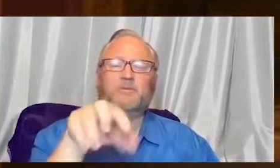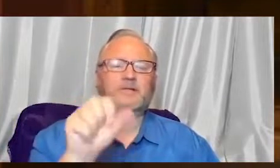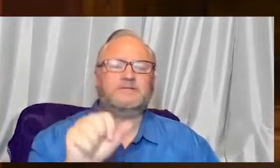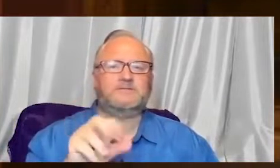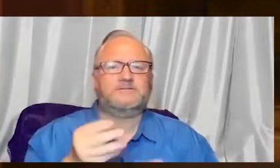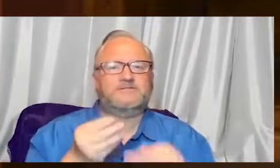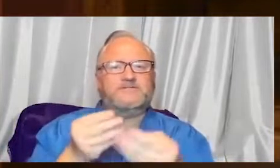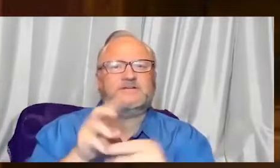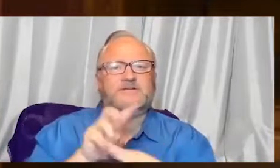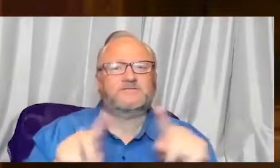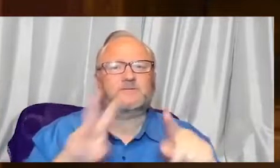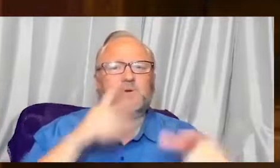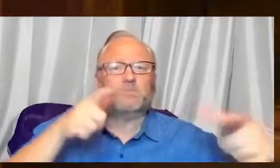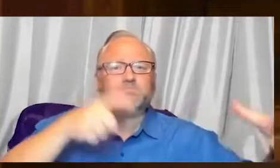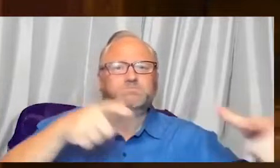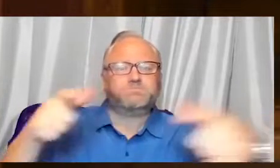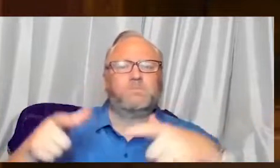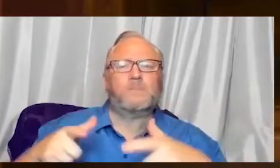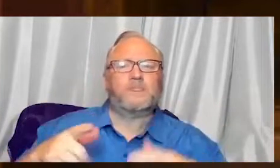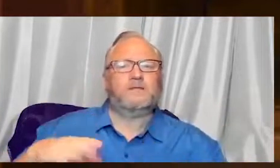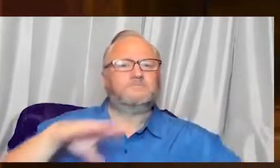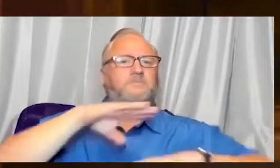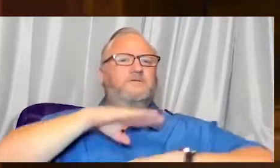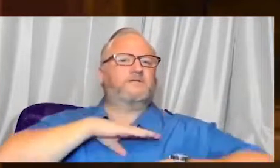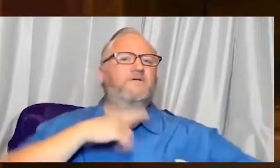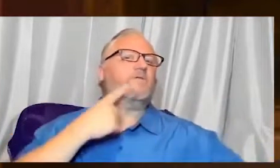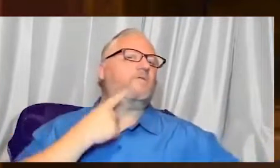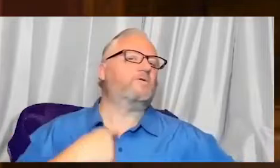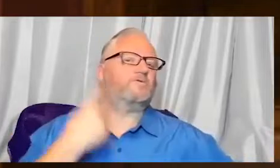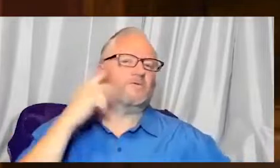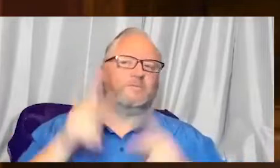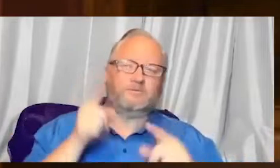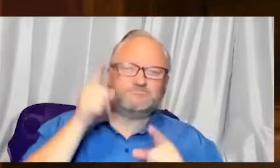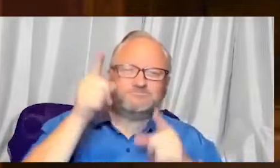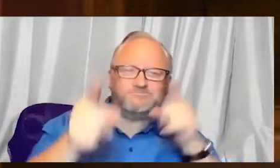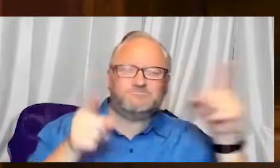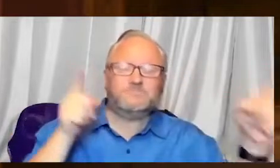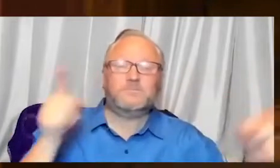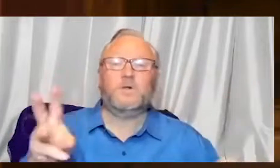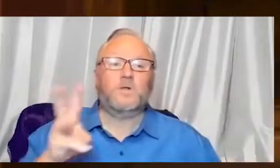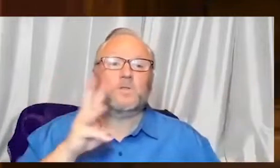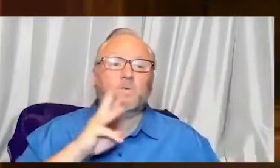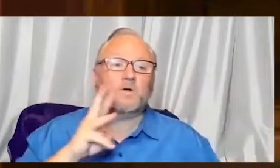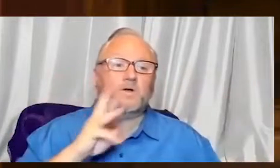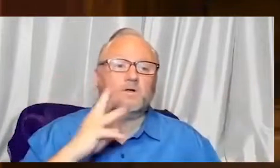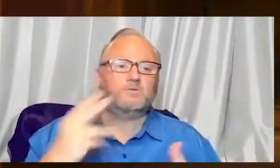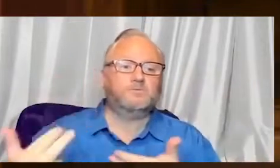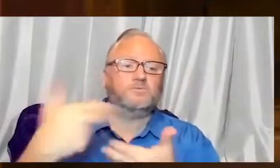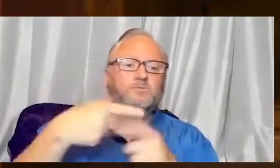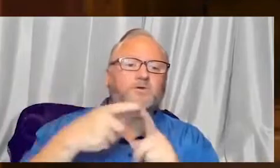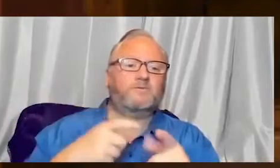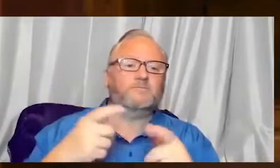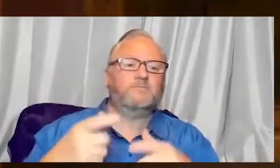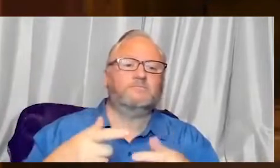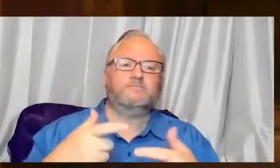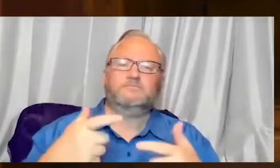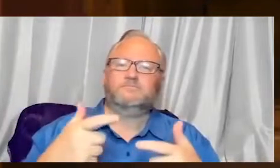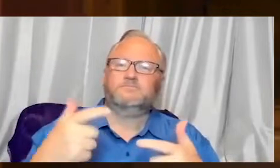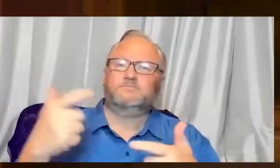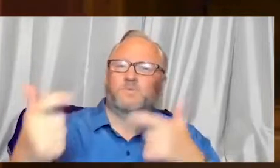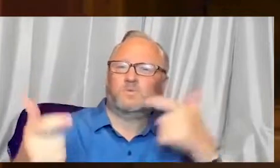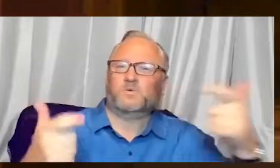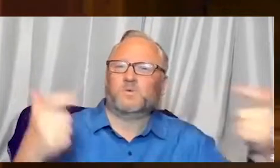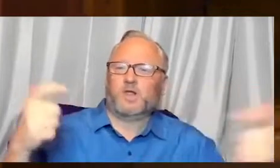the thirst of people miles away. Waters join me from the great spine of the